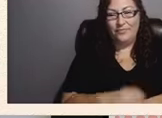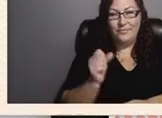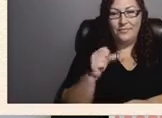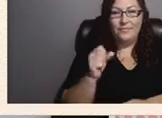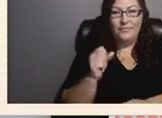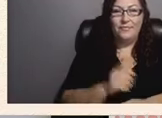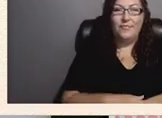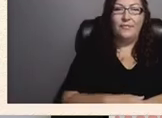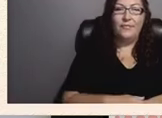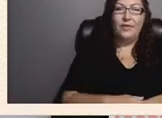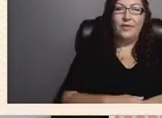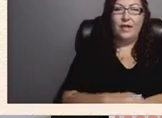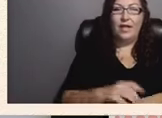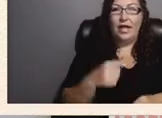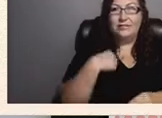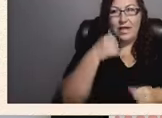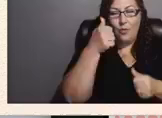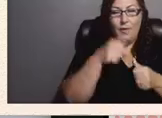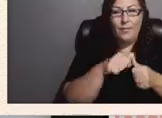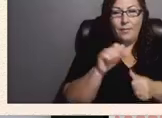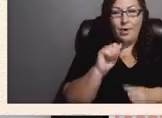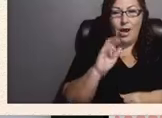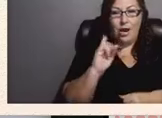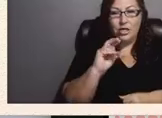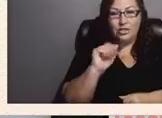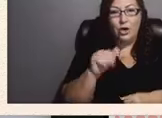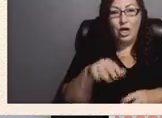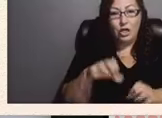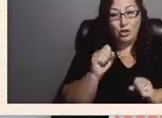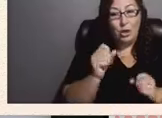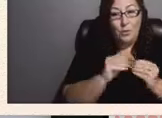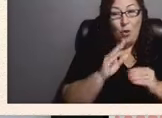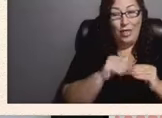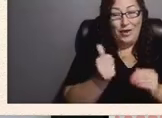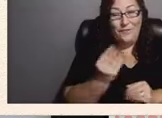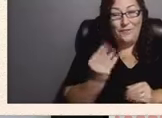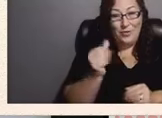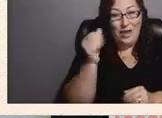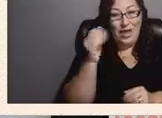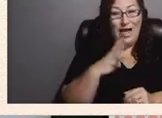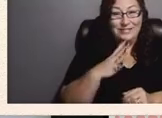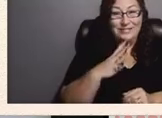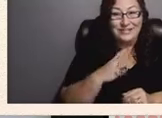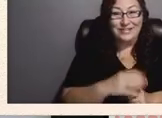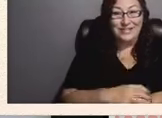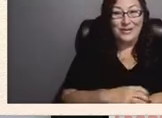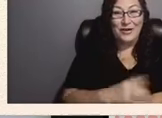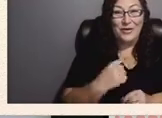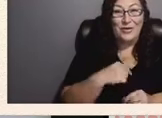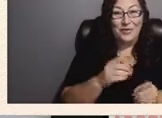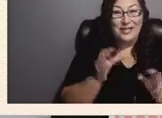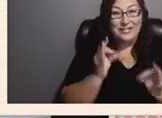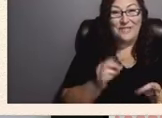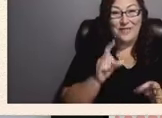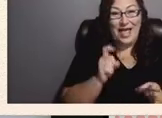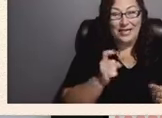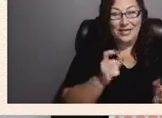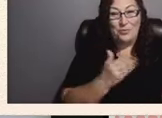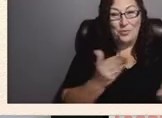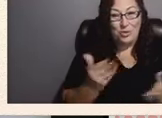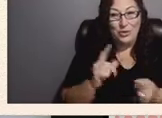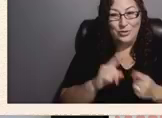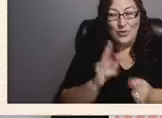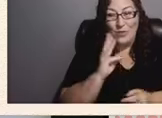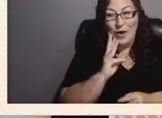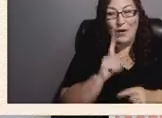Yeah, as I recall, Arizona, it took more than a couple guys. It was a small that we needed to get you down to the water, but whatever it